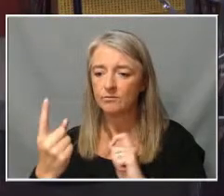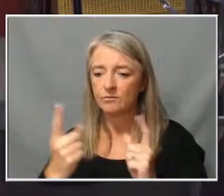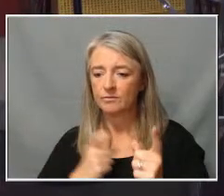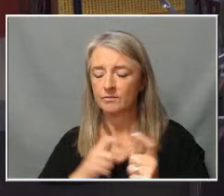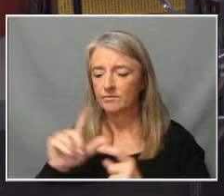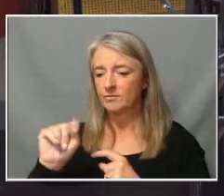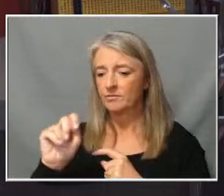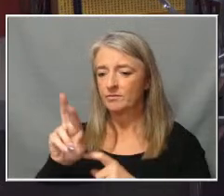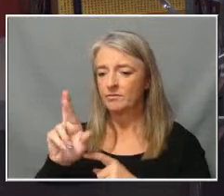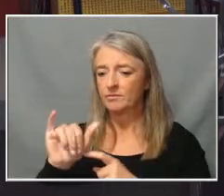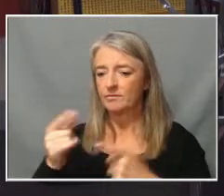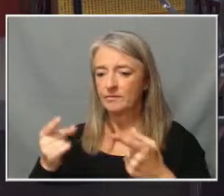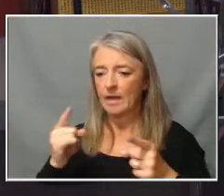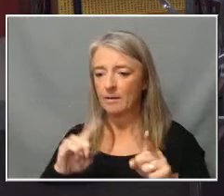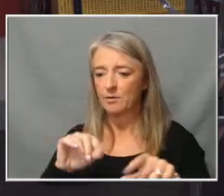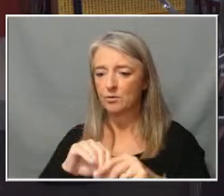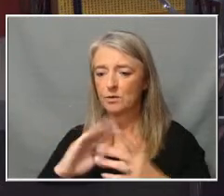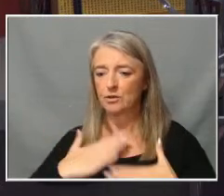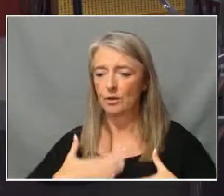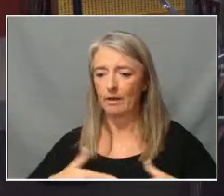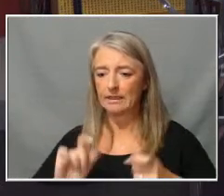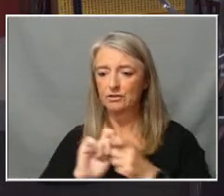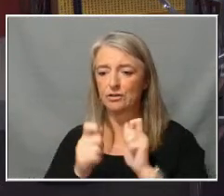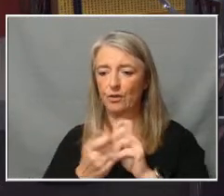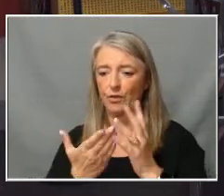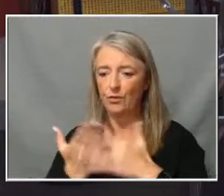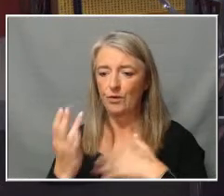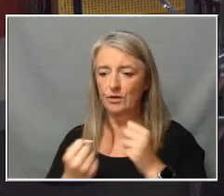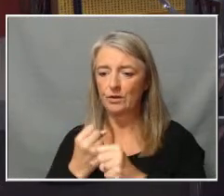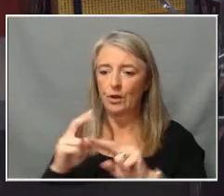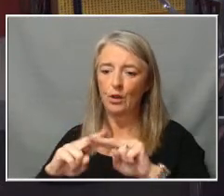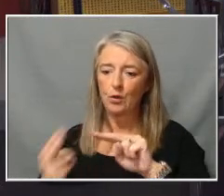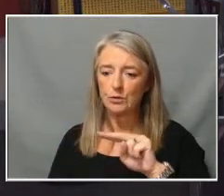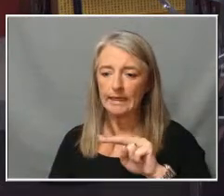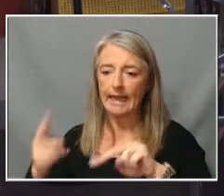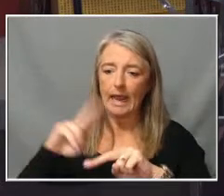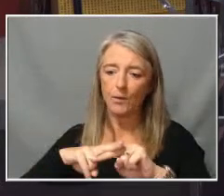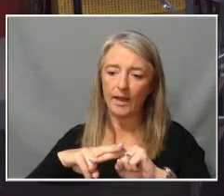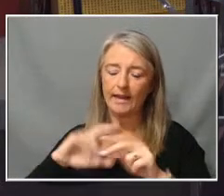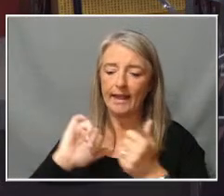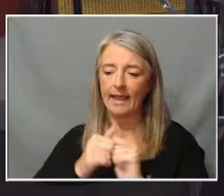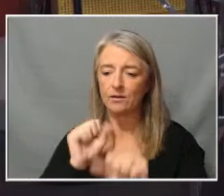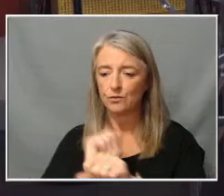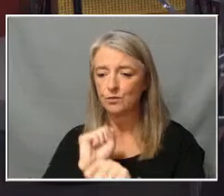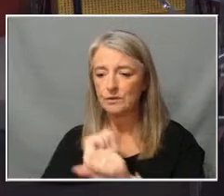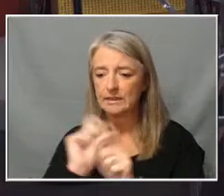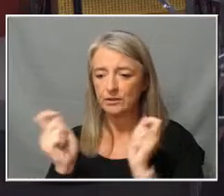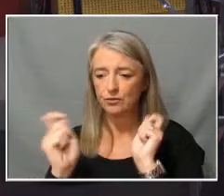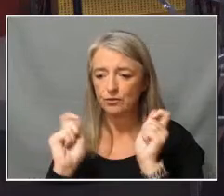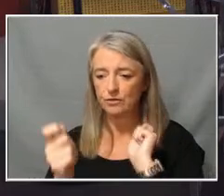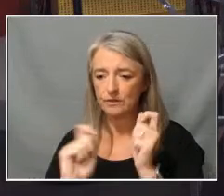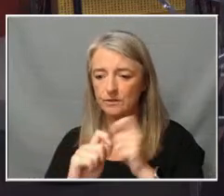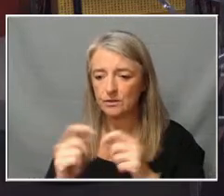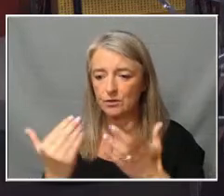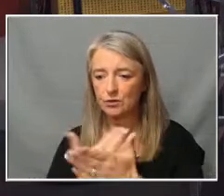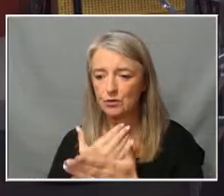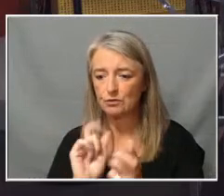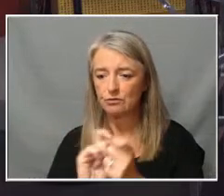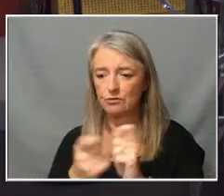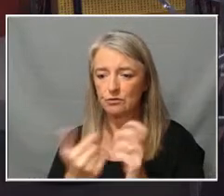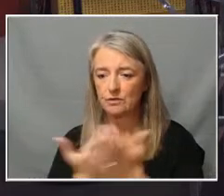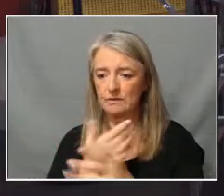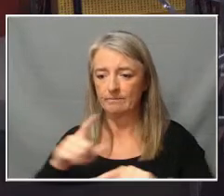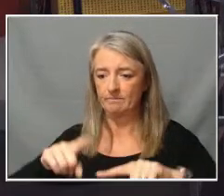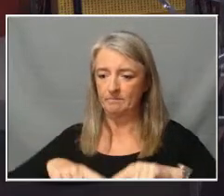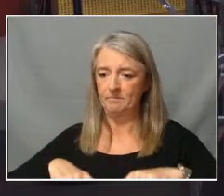has. What happens when your body changes through the years? You lose weight, you gain weight. How does that work? Can you adjust, or do you have to go to another leg? It depends,